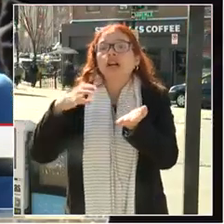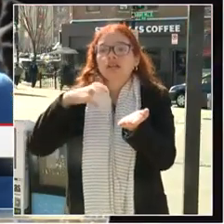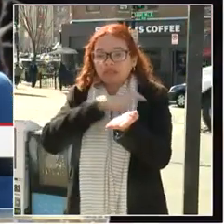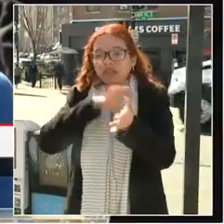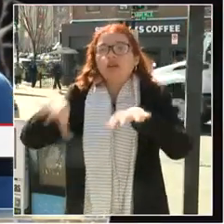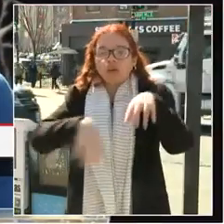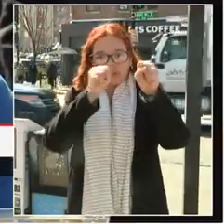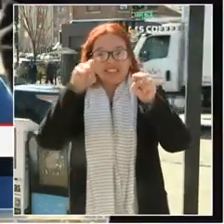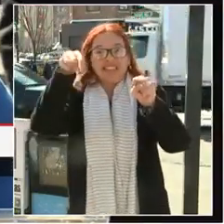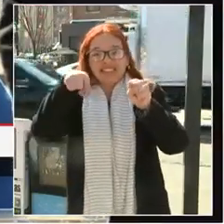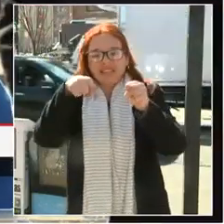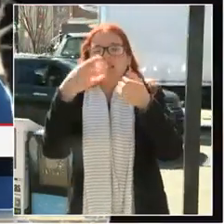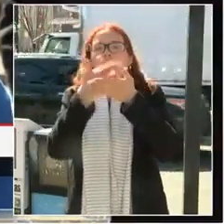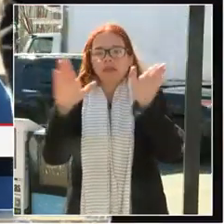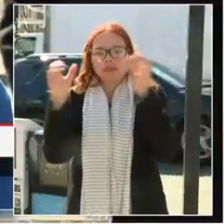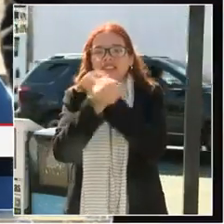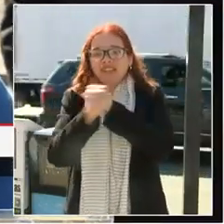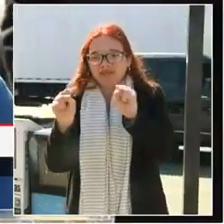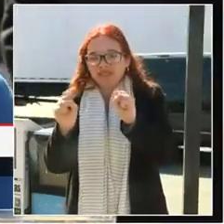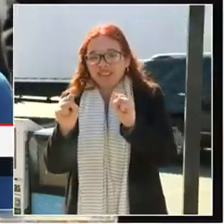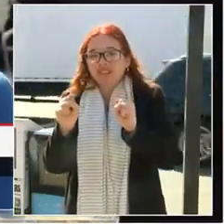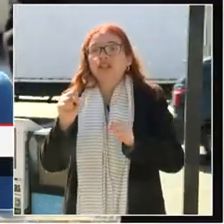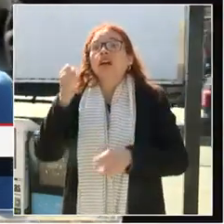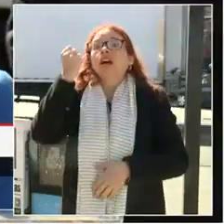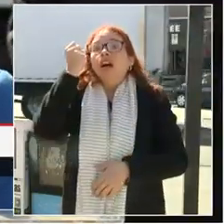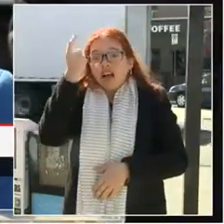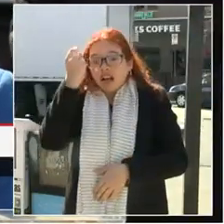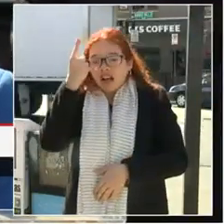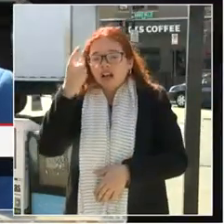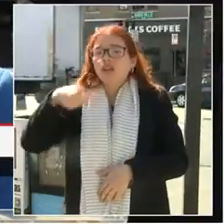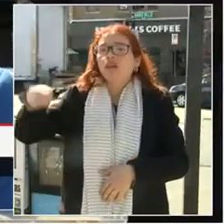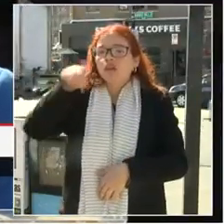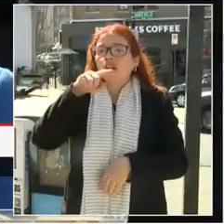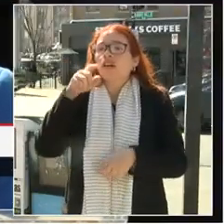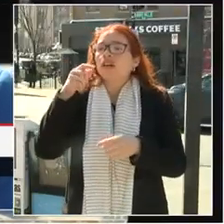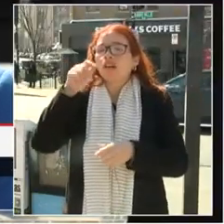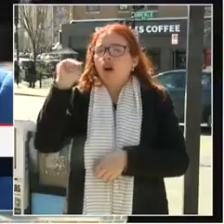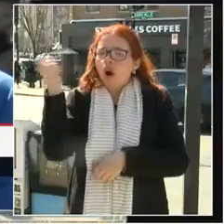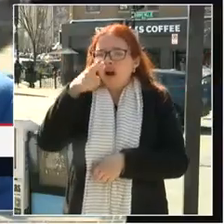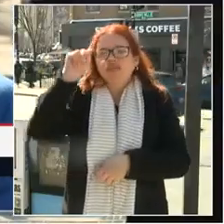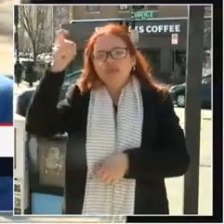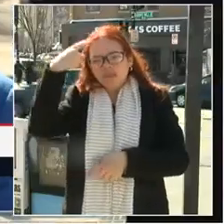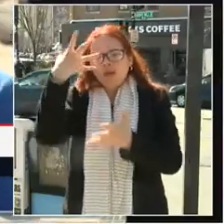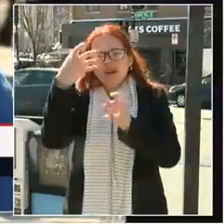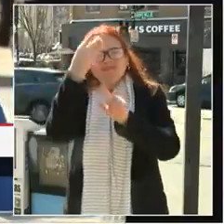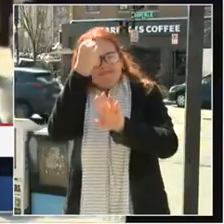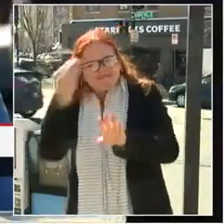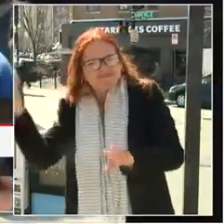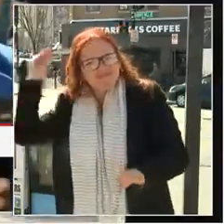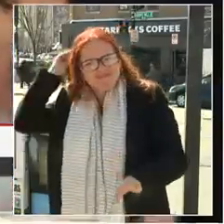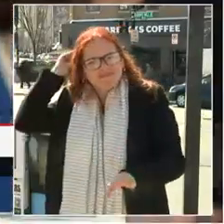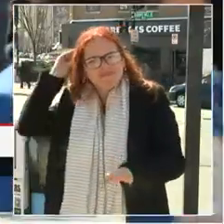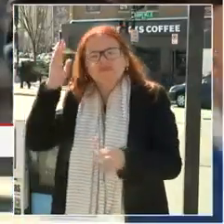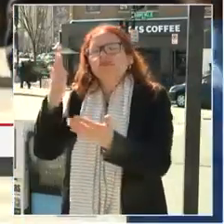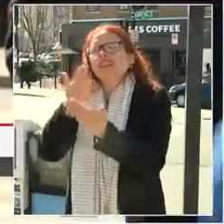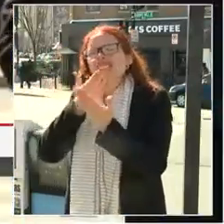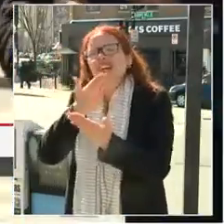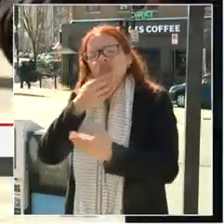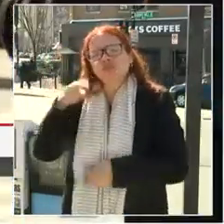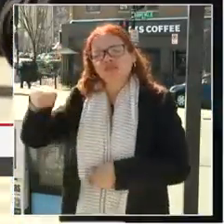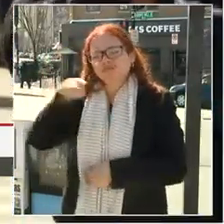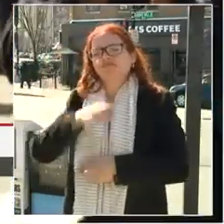of all of our minds in government. But I'm hoping I can get some of the walk in before I go. Thank you so much, Mayor.